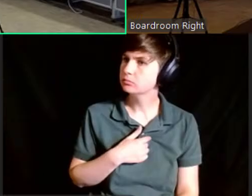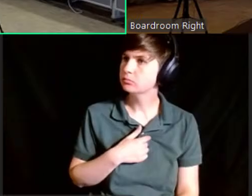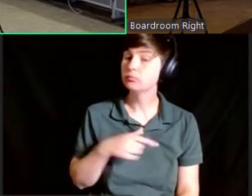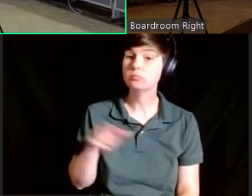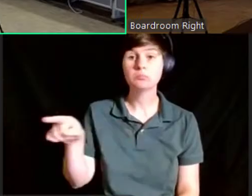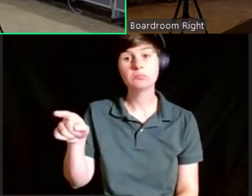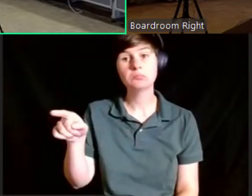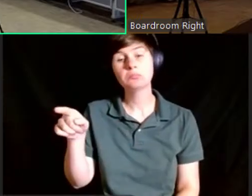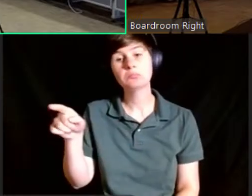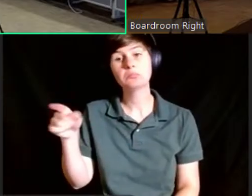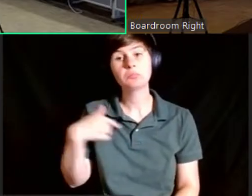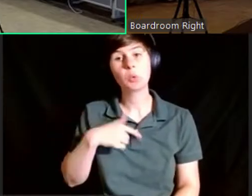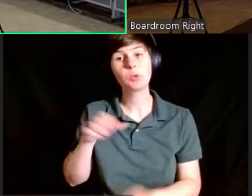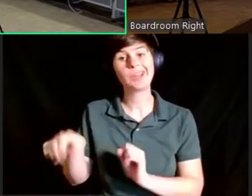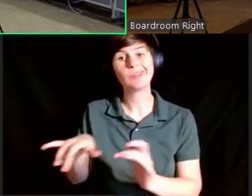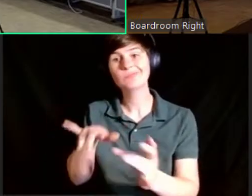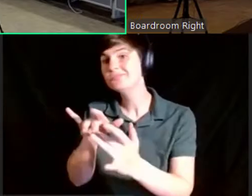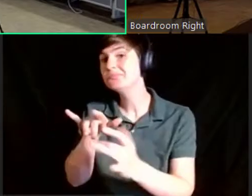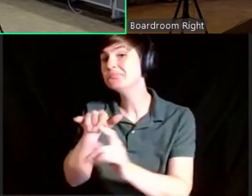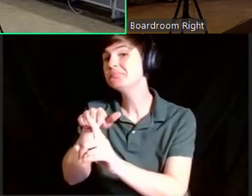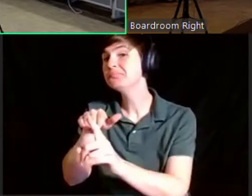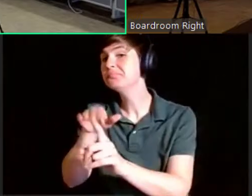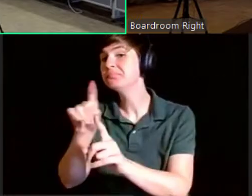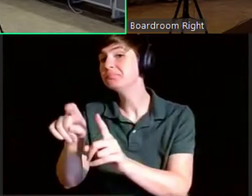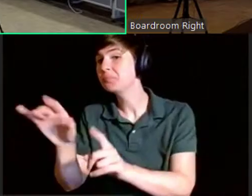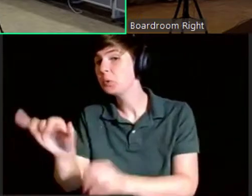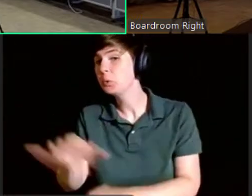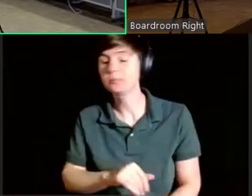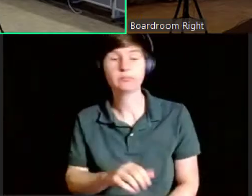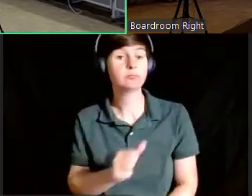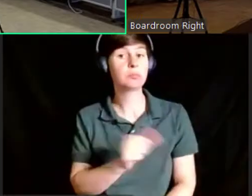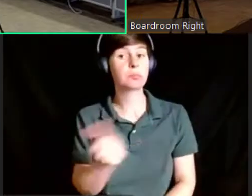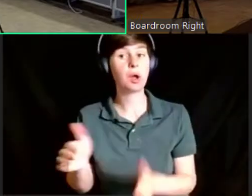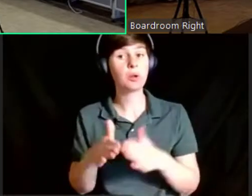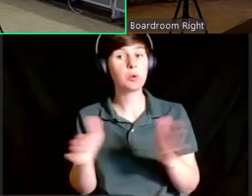that too. Any other questions or concerns?